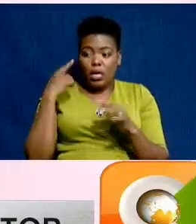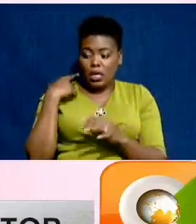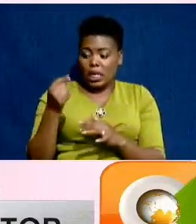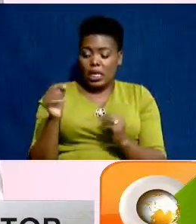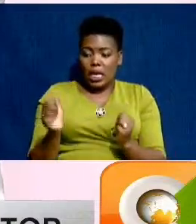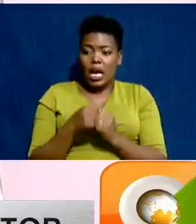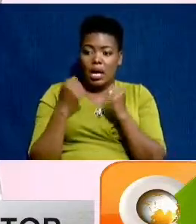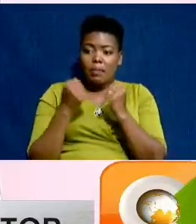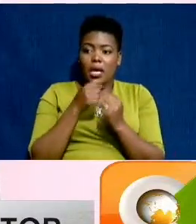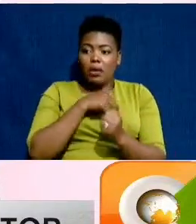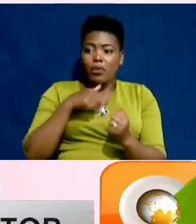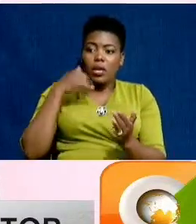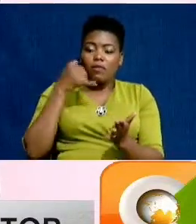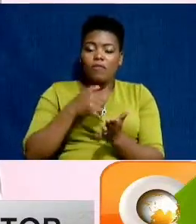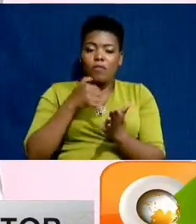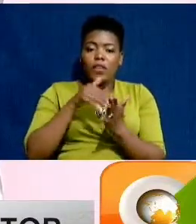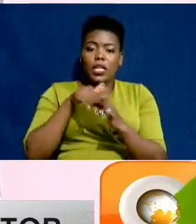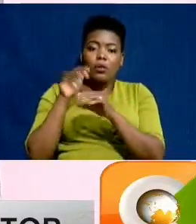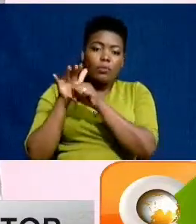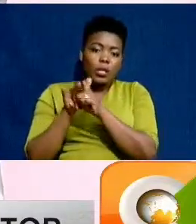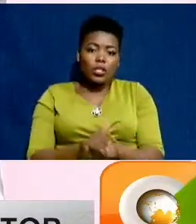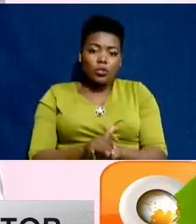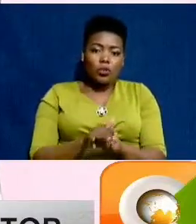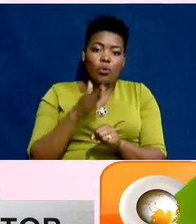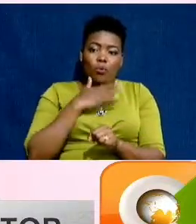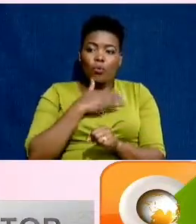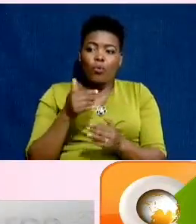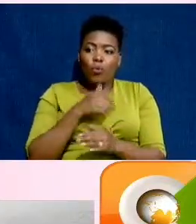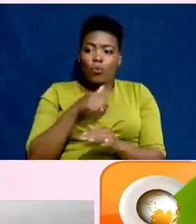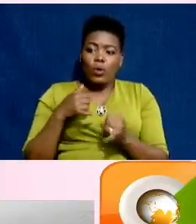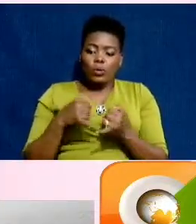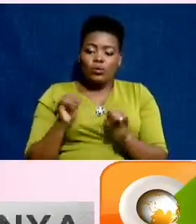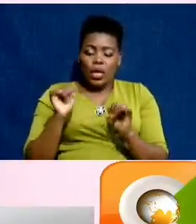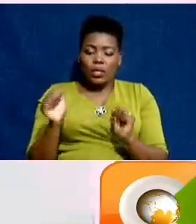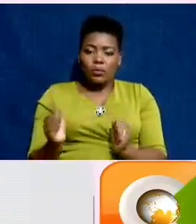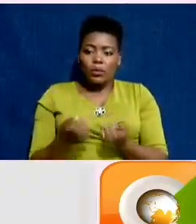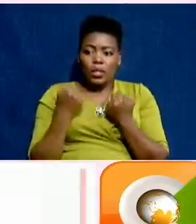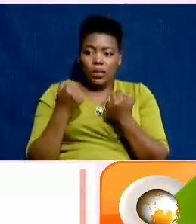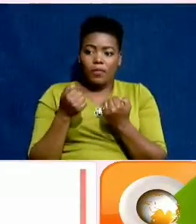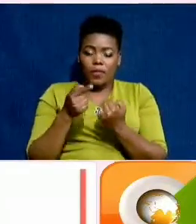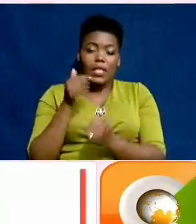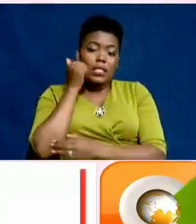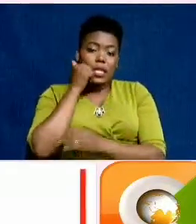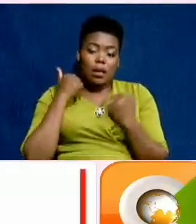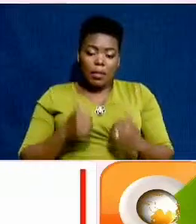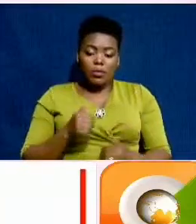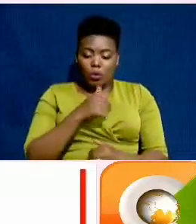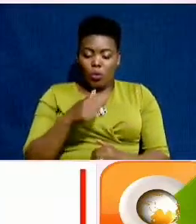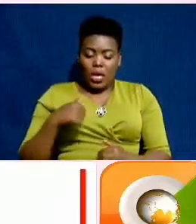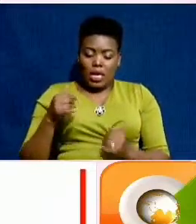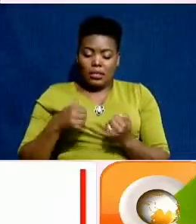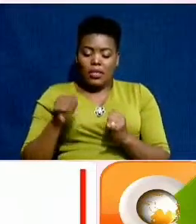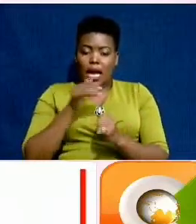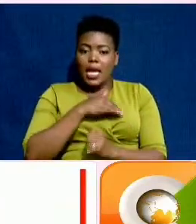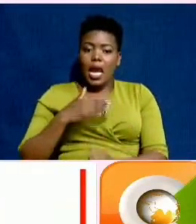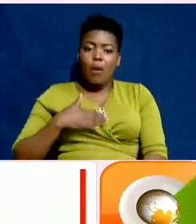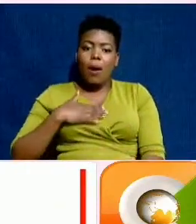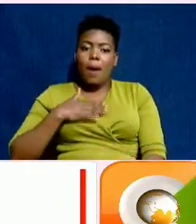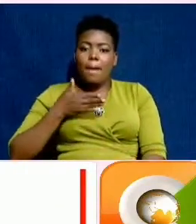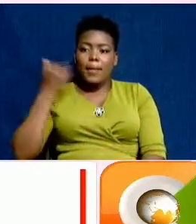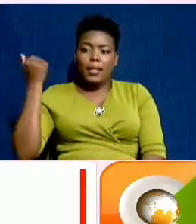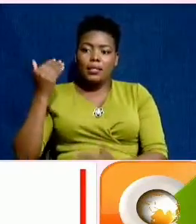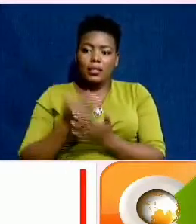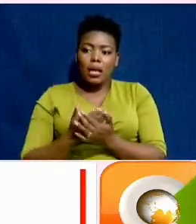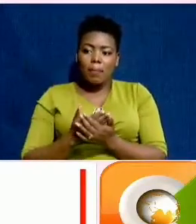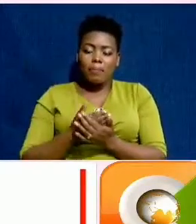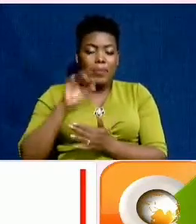involved in this operation. We really tried to make sure we can save this patient. We always try our best, and some of these